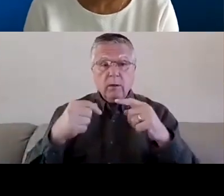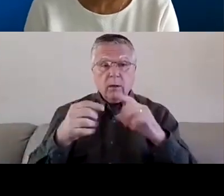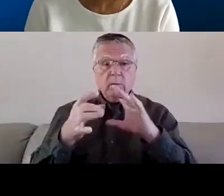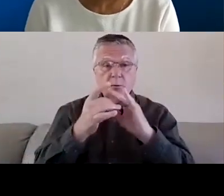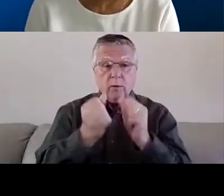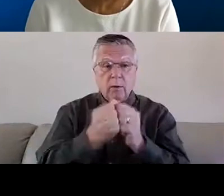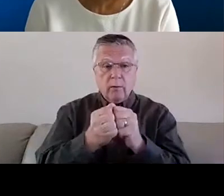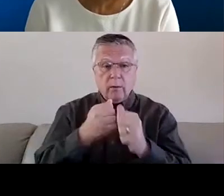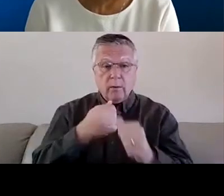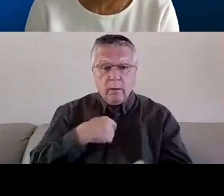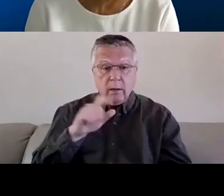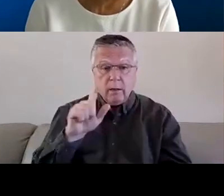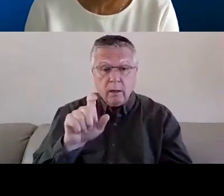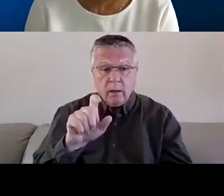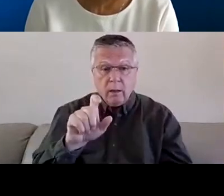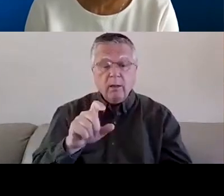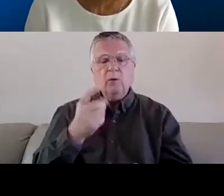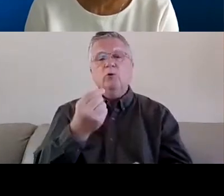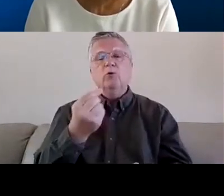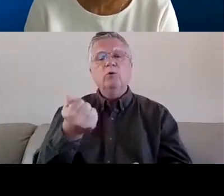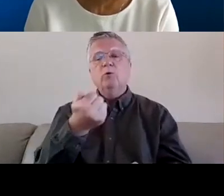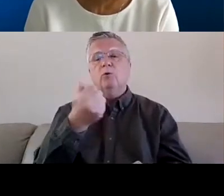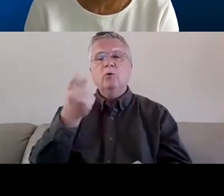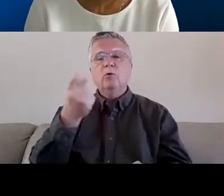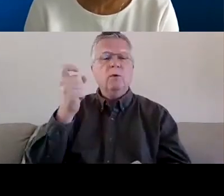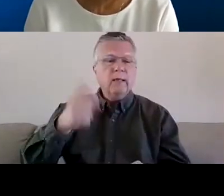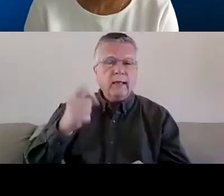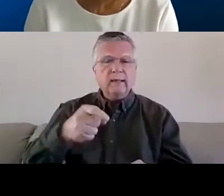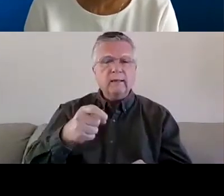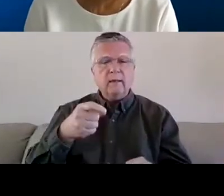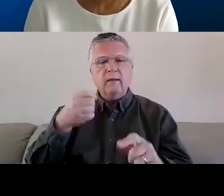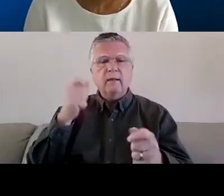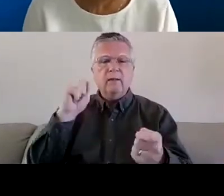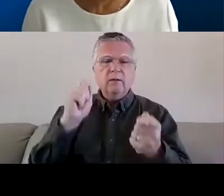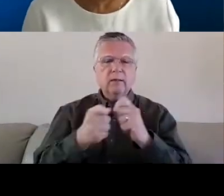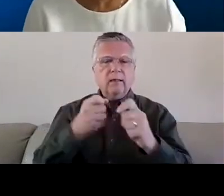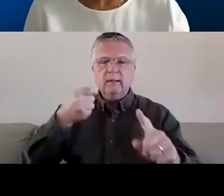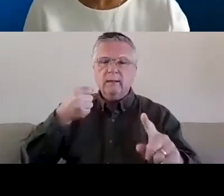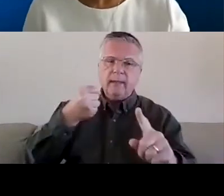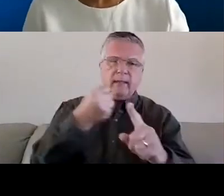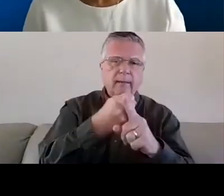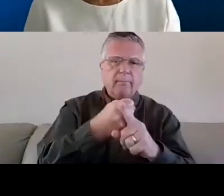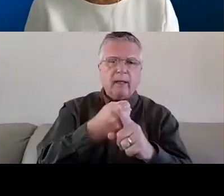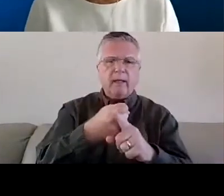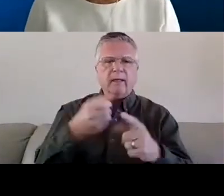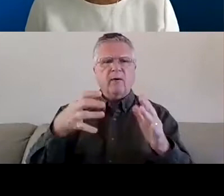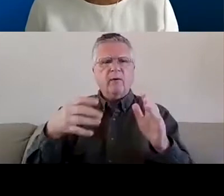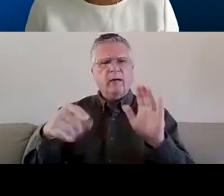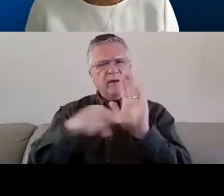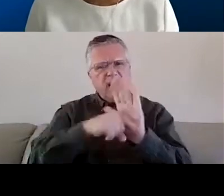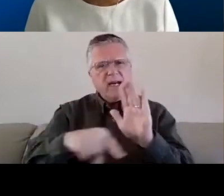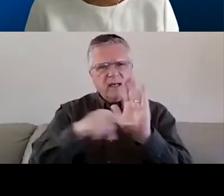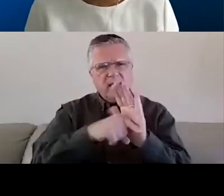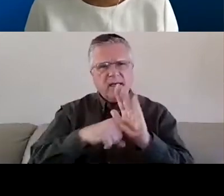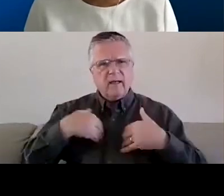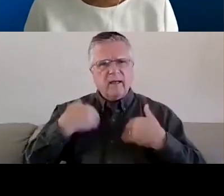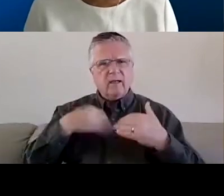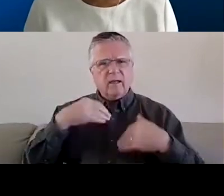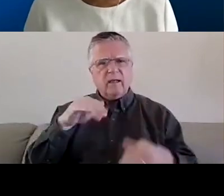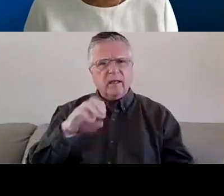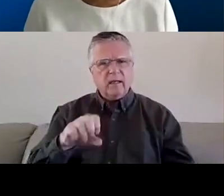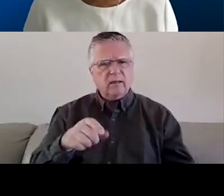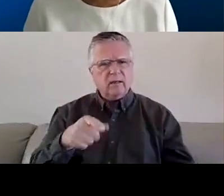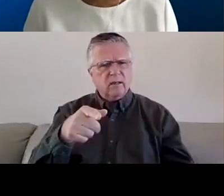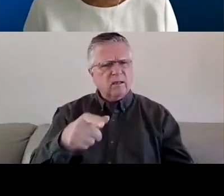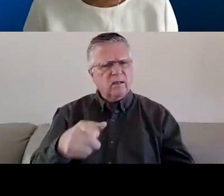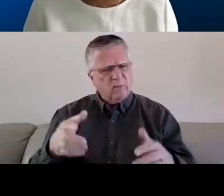have a positive impact in these children who've already faced adversity at such a young age? Do the right thing. Make